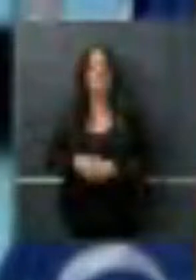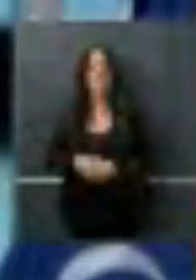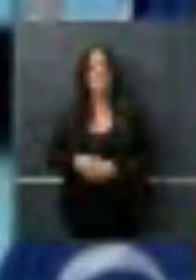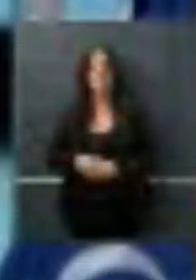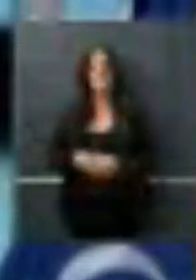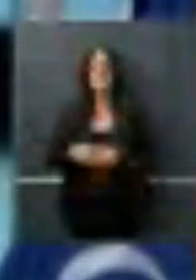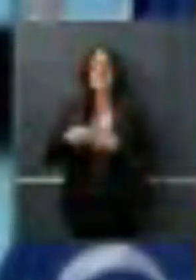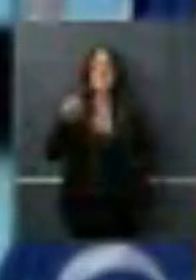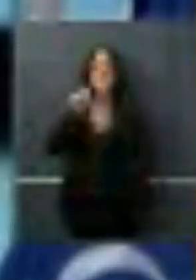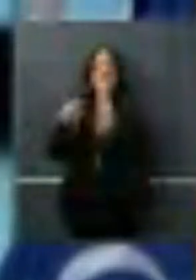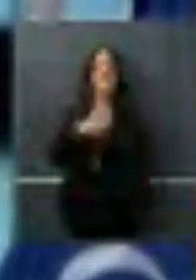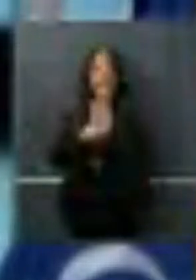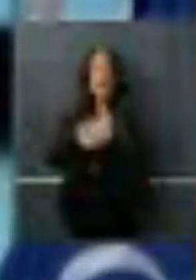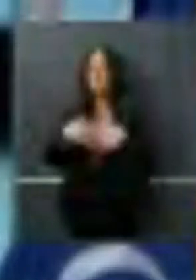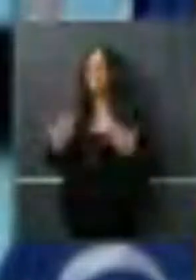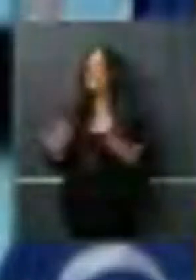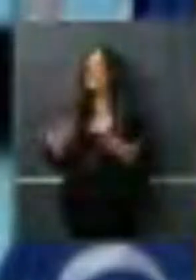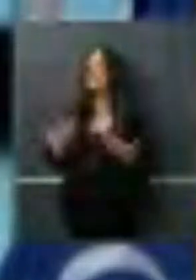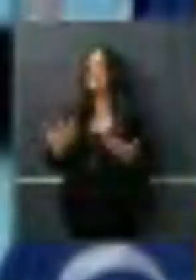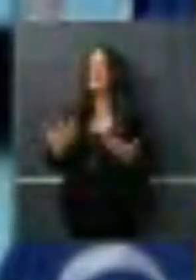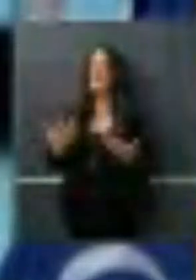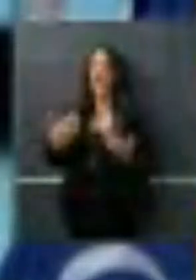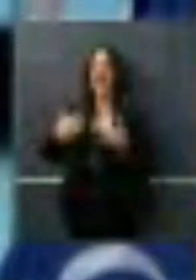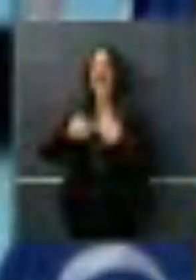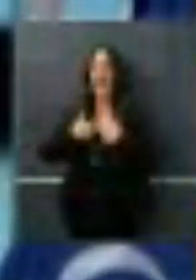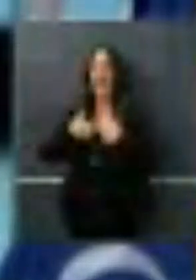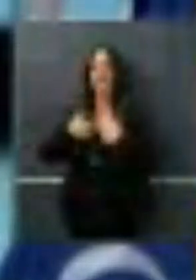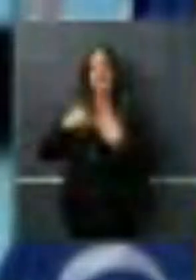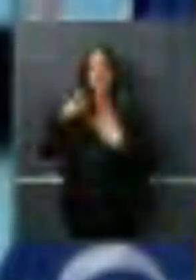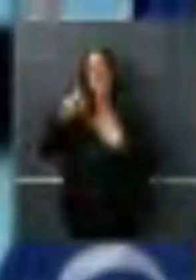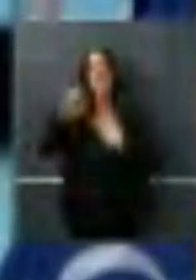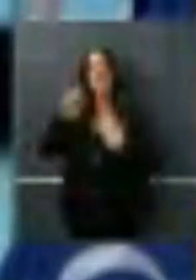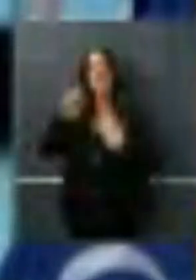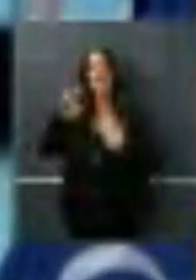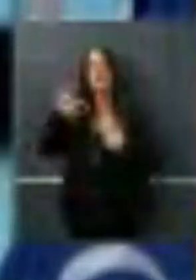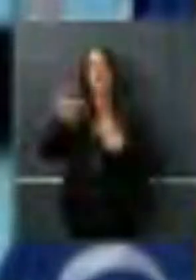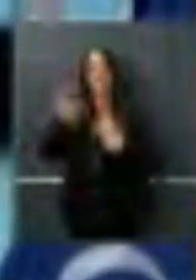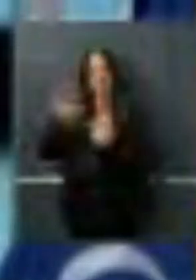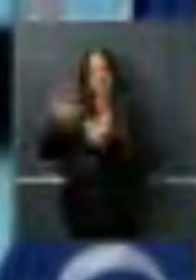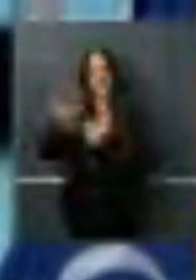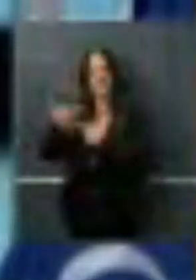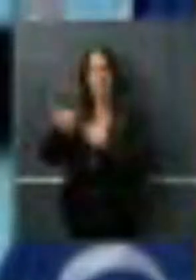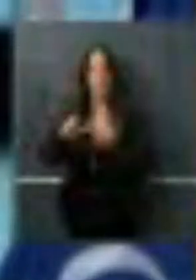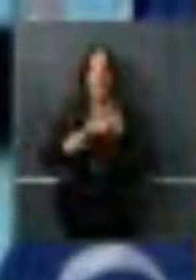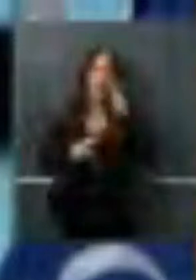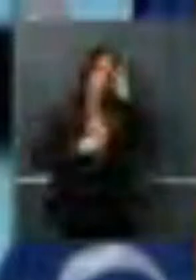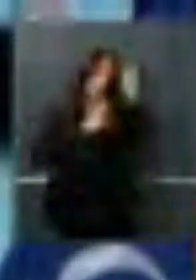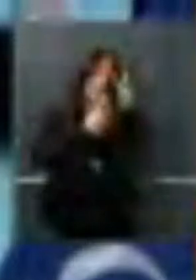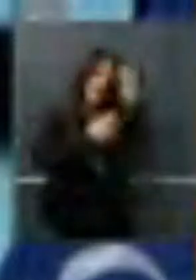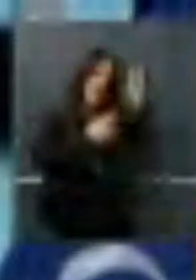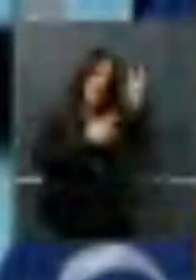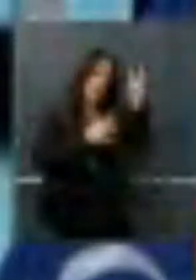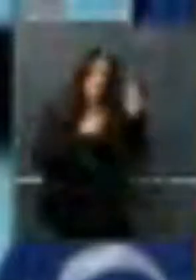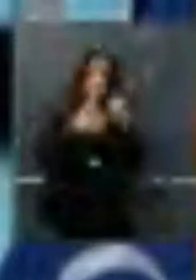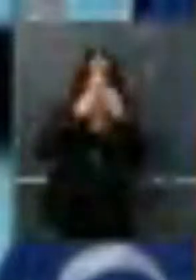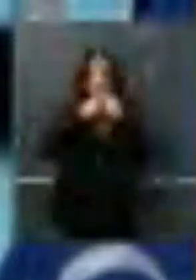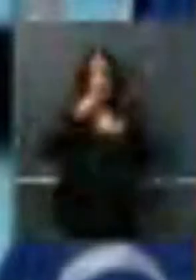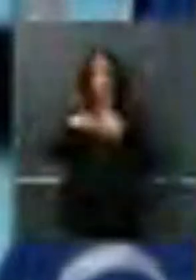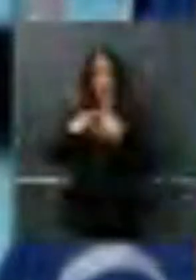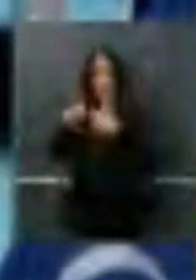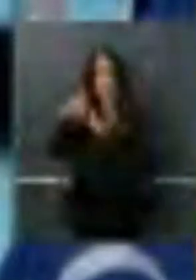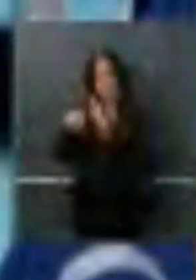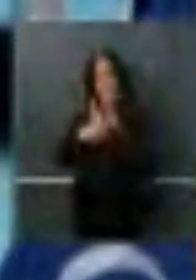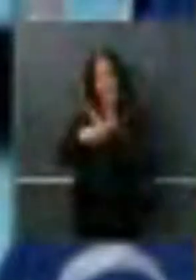innovation. If you care about democracy and innovation, you care about states, you care about cities. I hope and